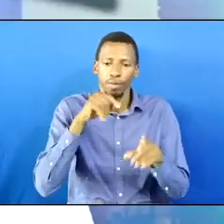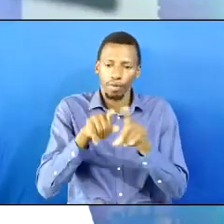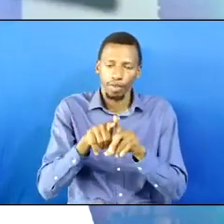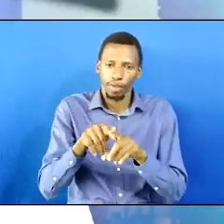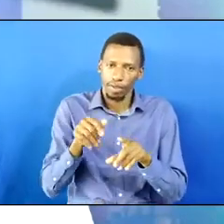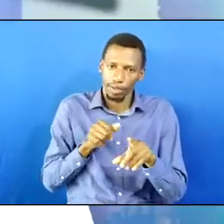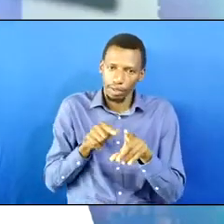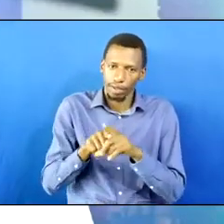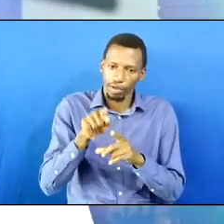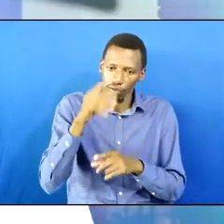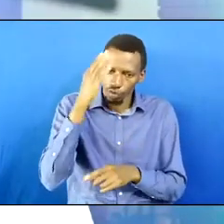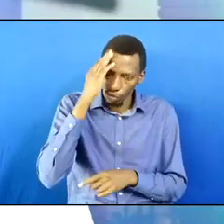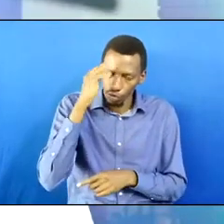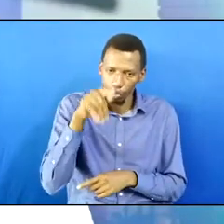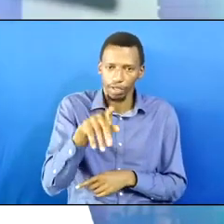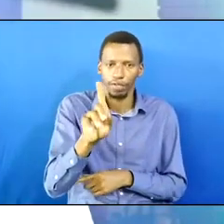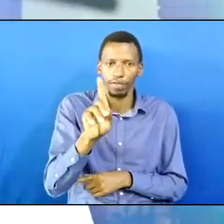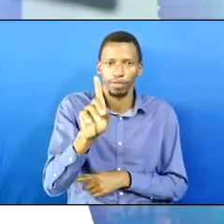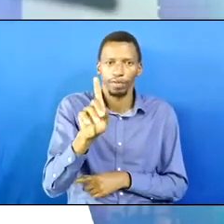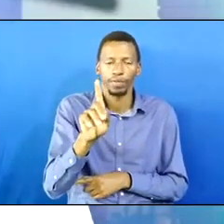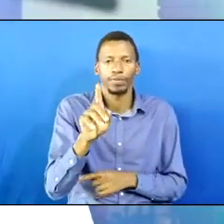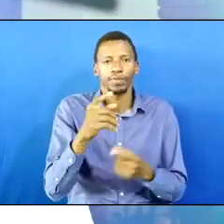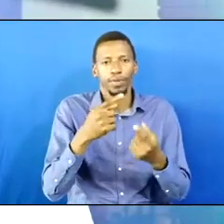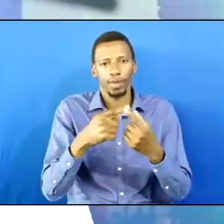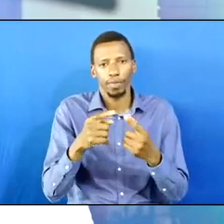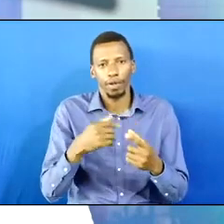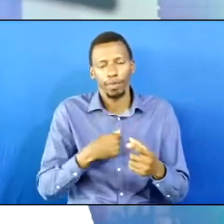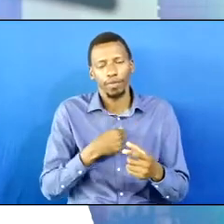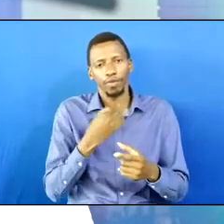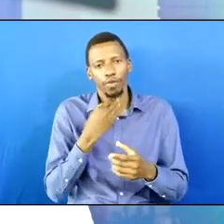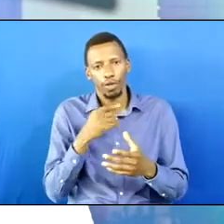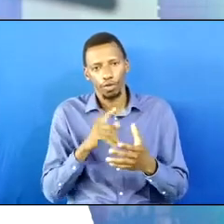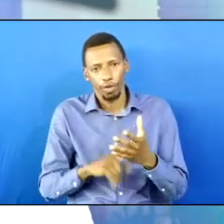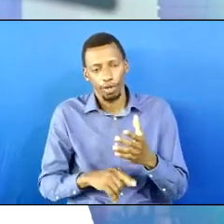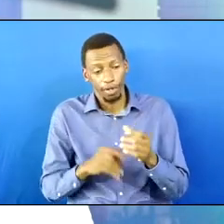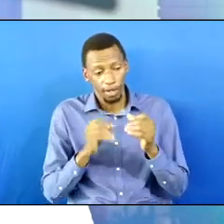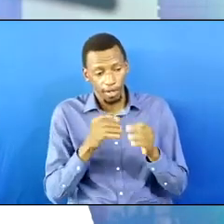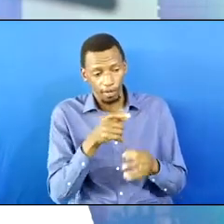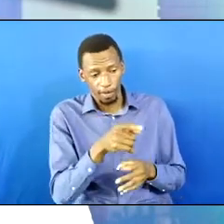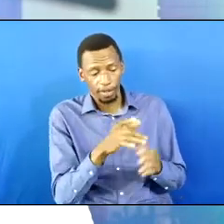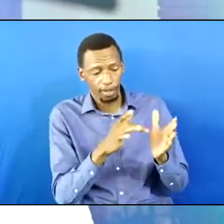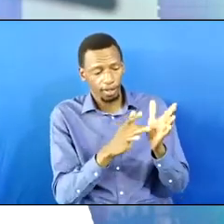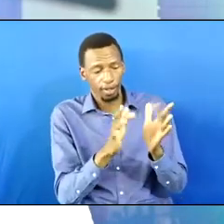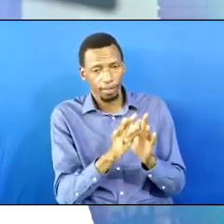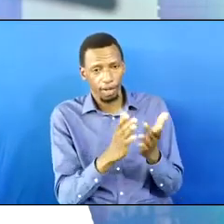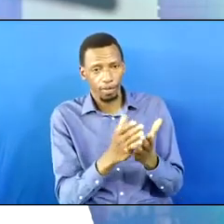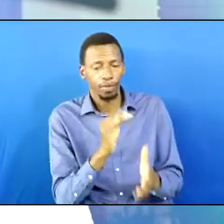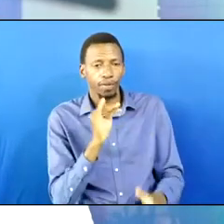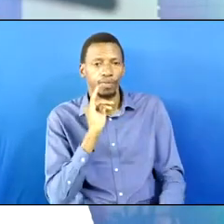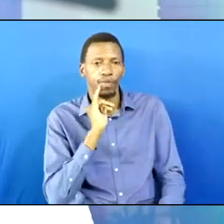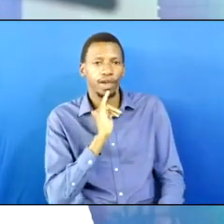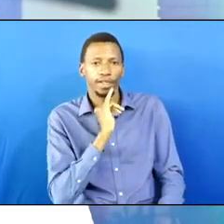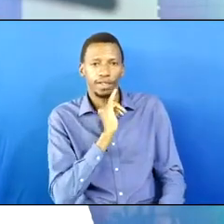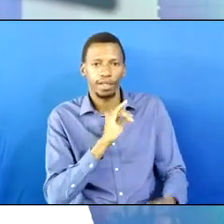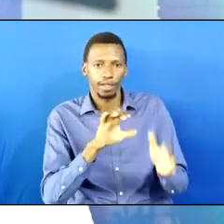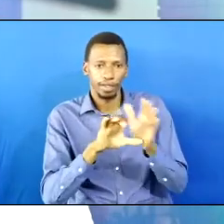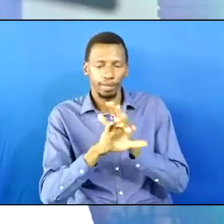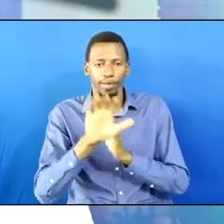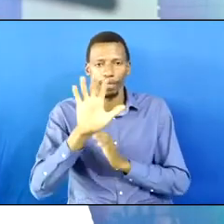brother. But now my last call is in this book, Isaiah chapter 55, verse 6.